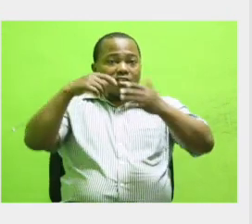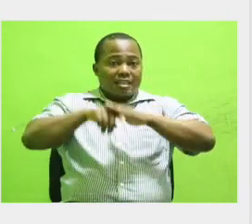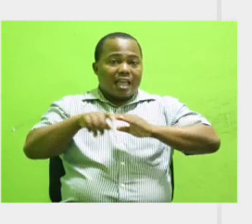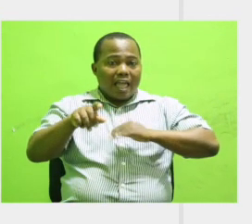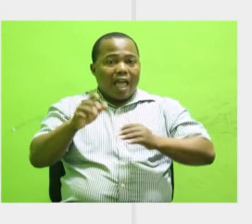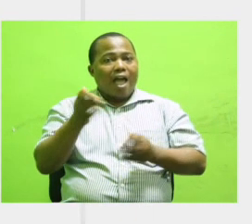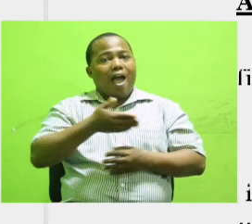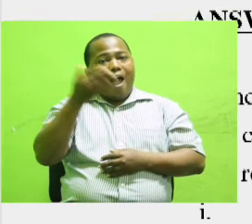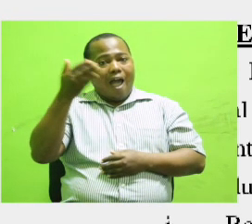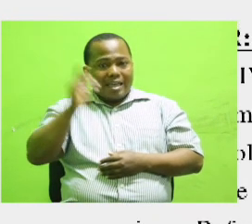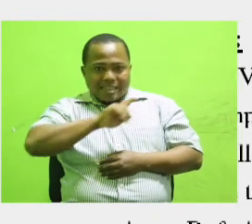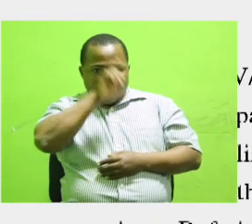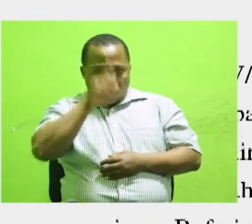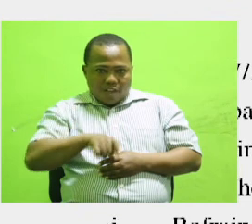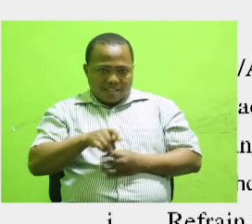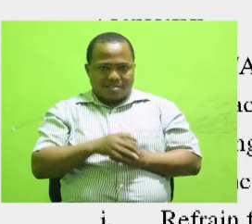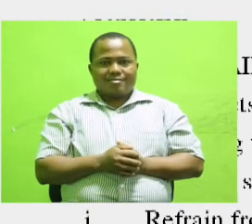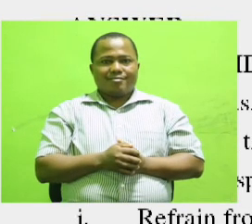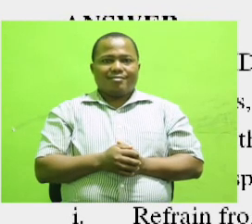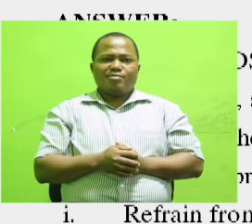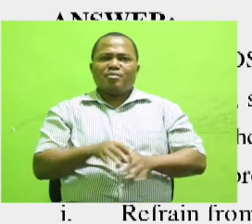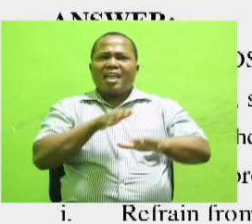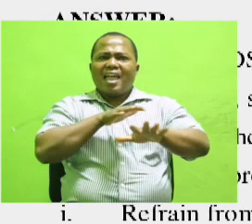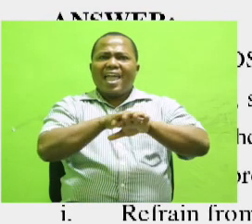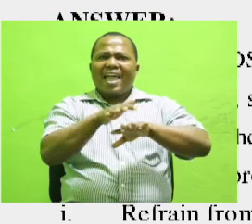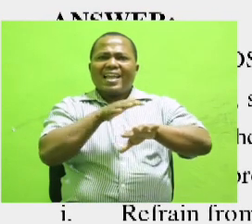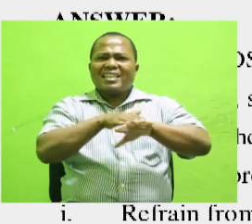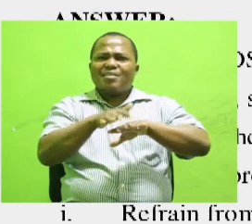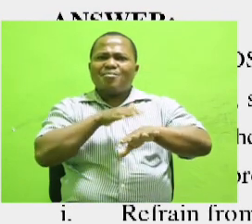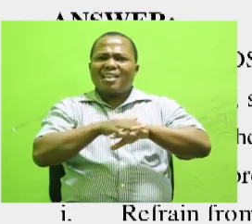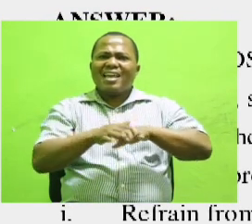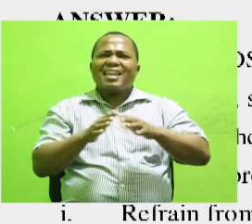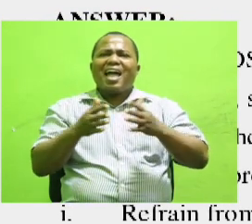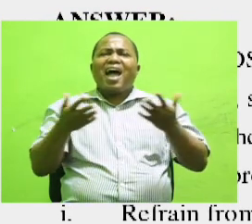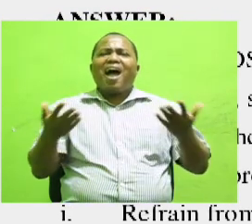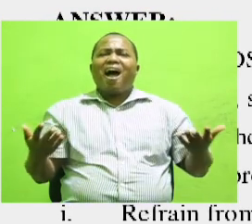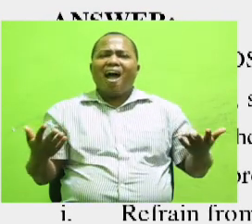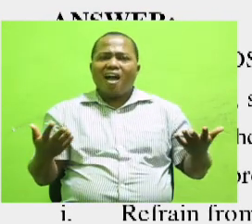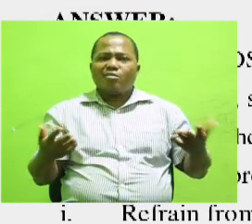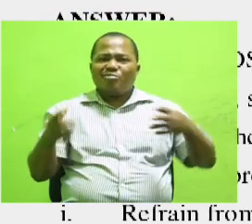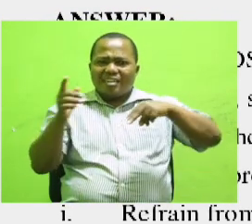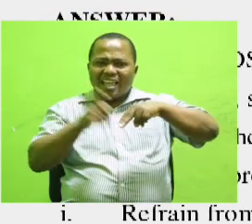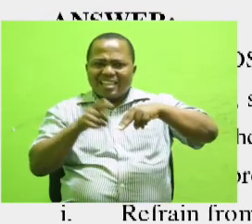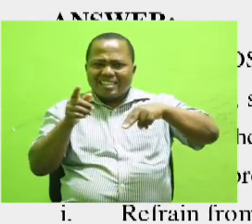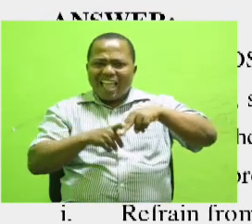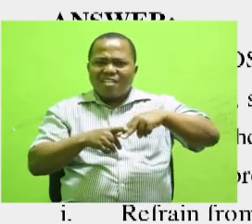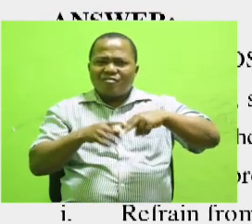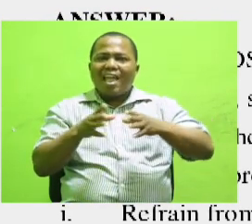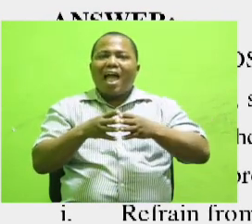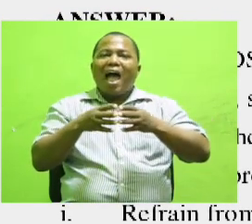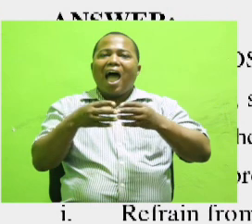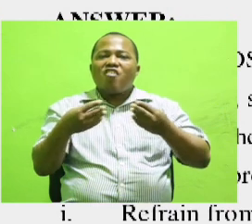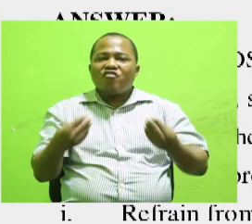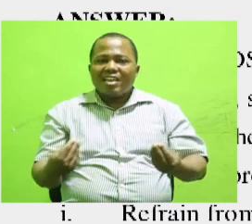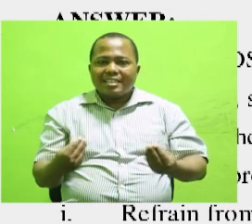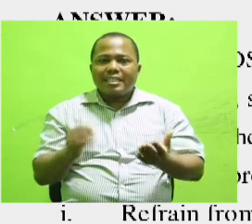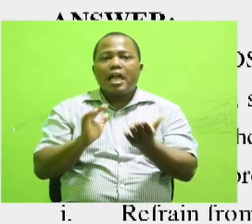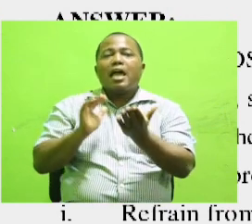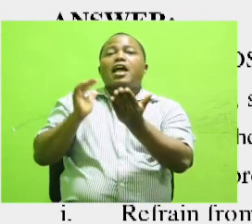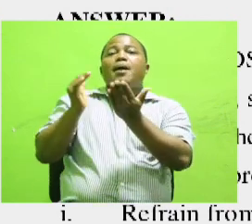whereby we are asked to explain how HIV affects the immunity